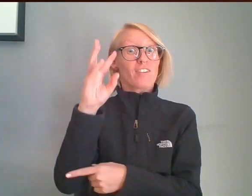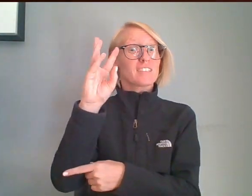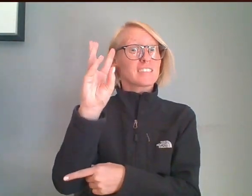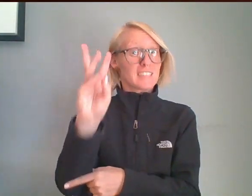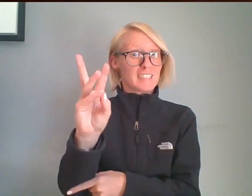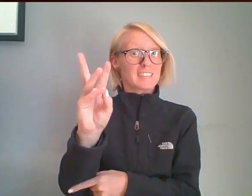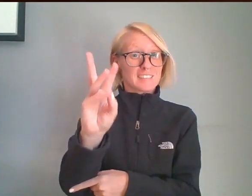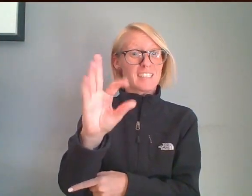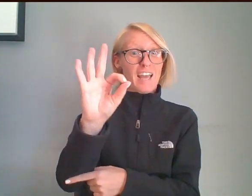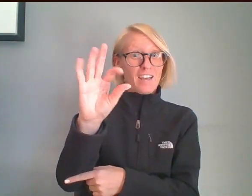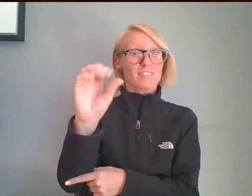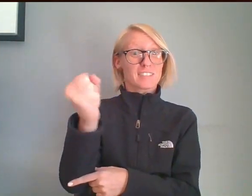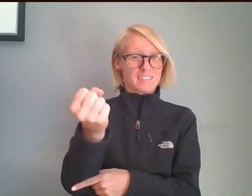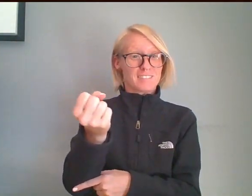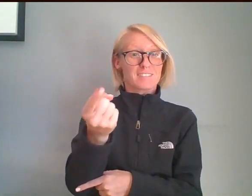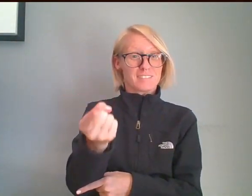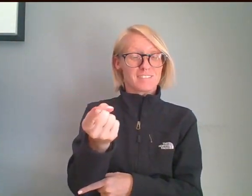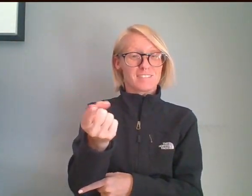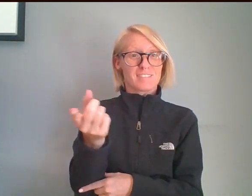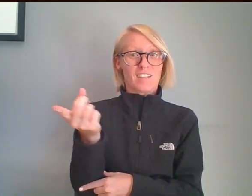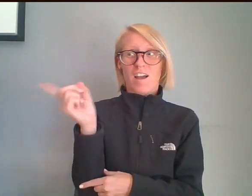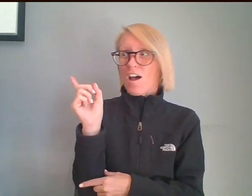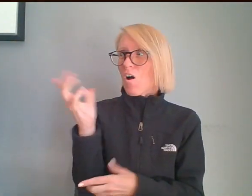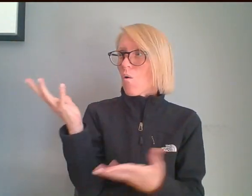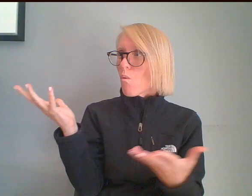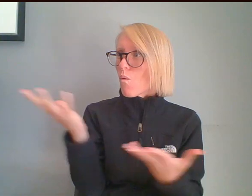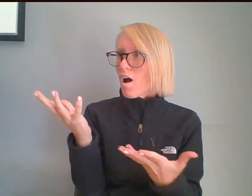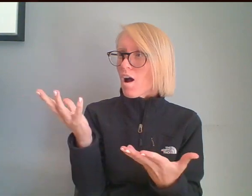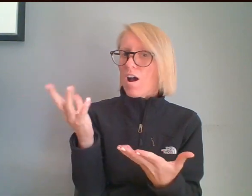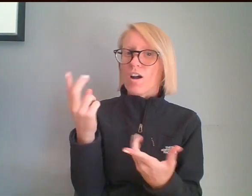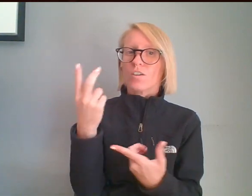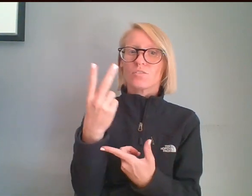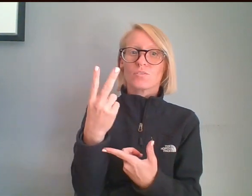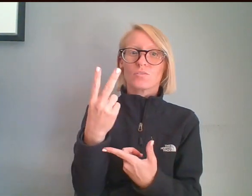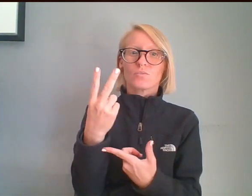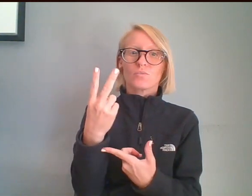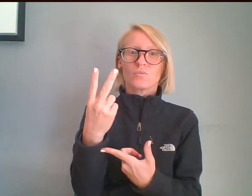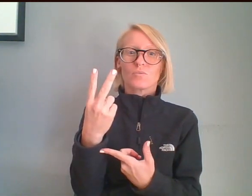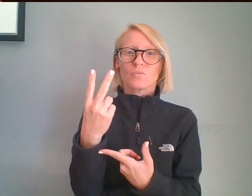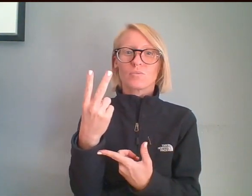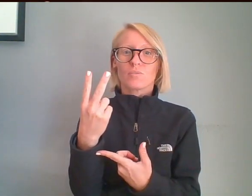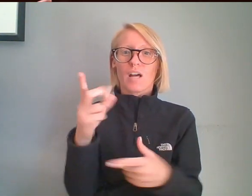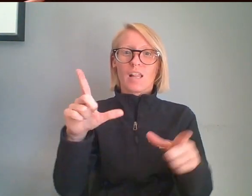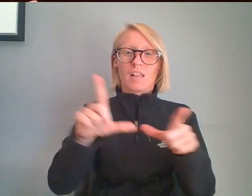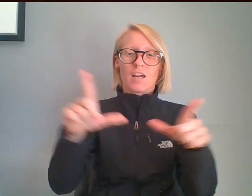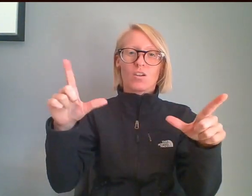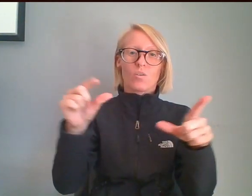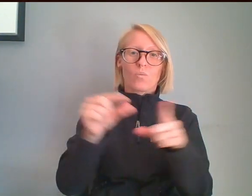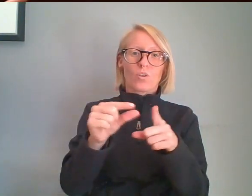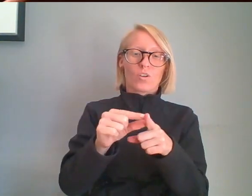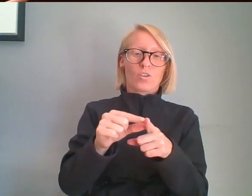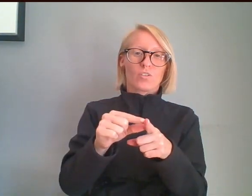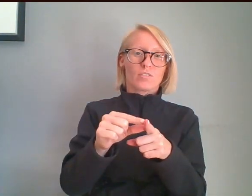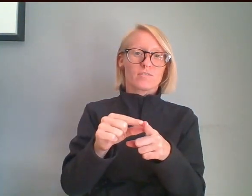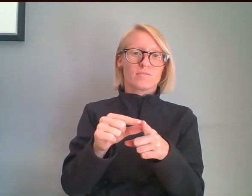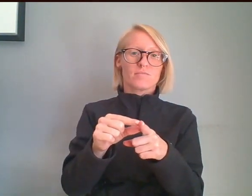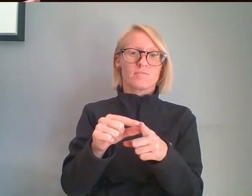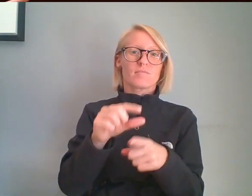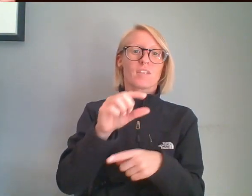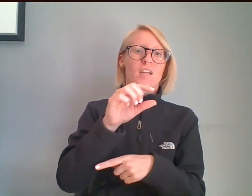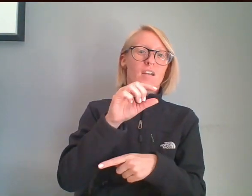F's. What 2-letter word ending in F did many of us miss?